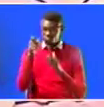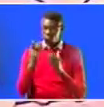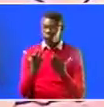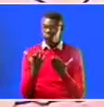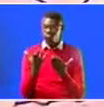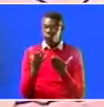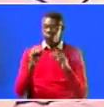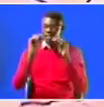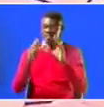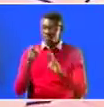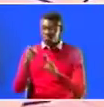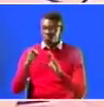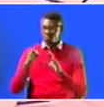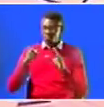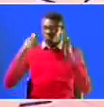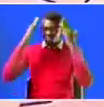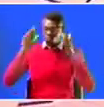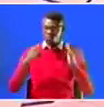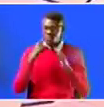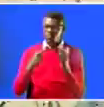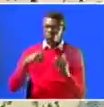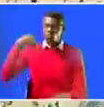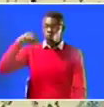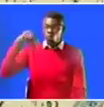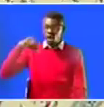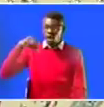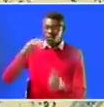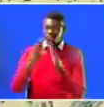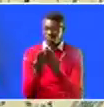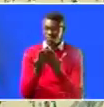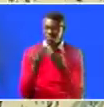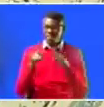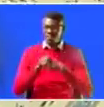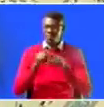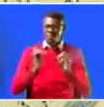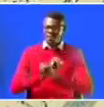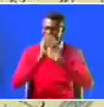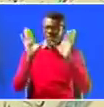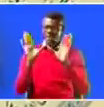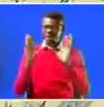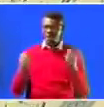the Quran couldn't be any more clearer when it comes to addressing non-believers.